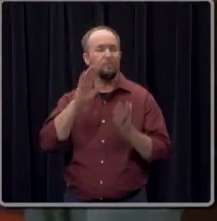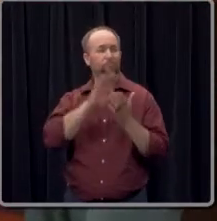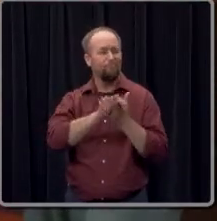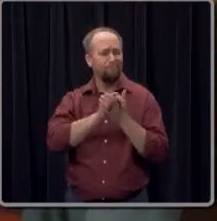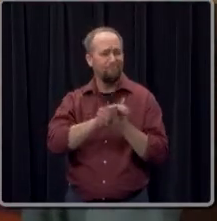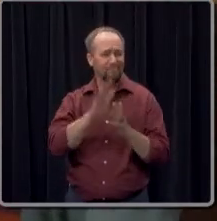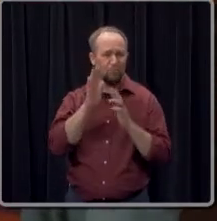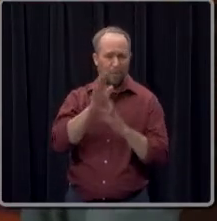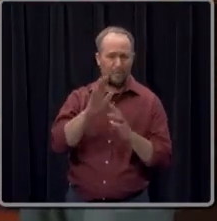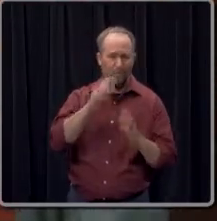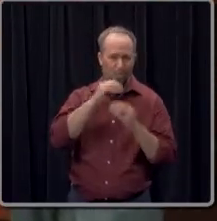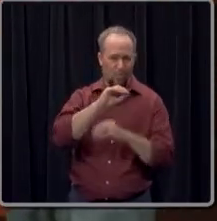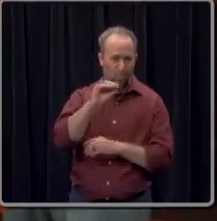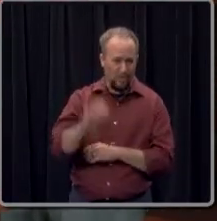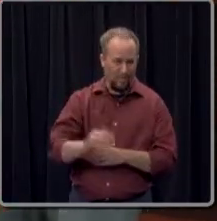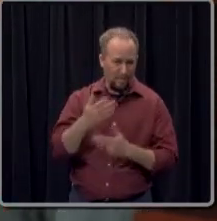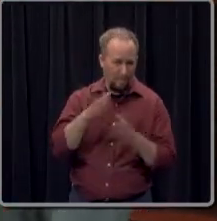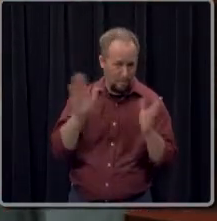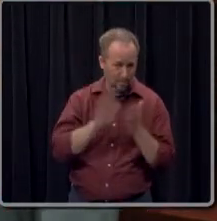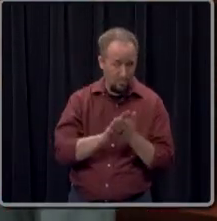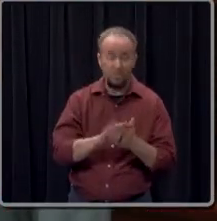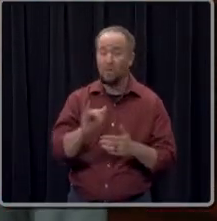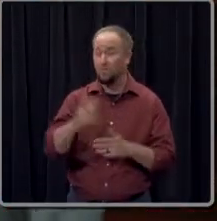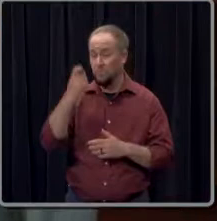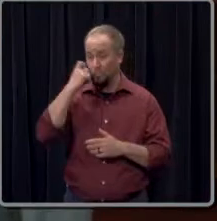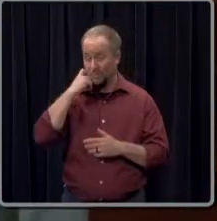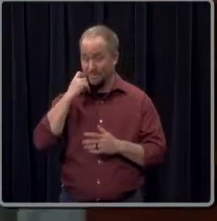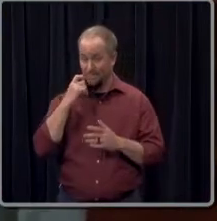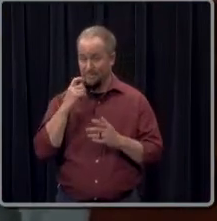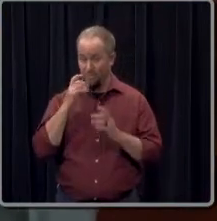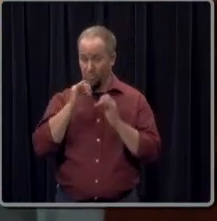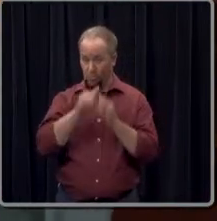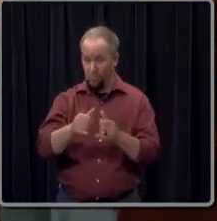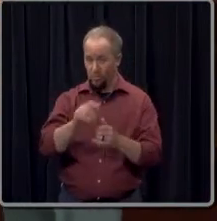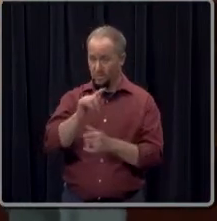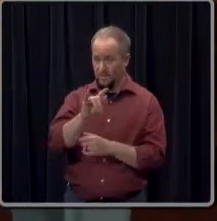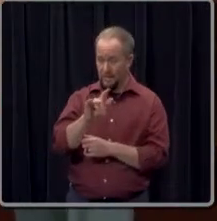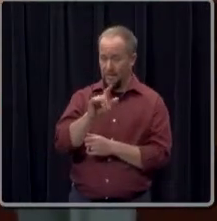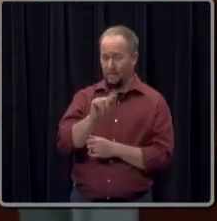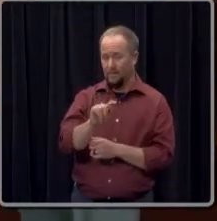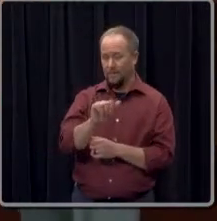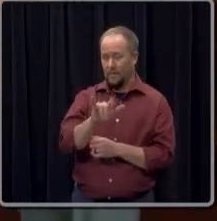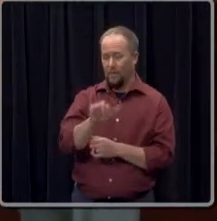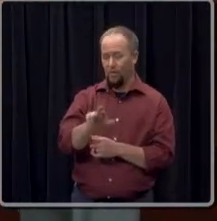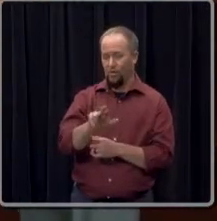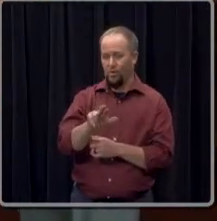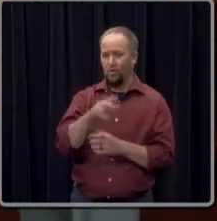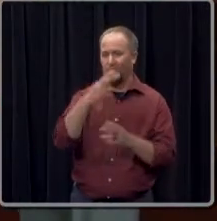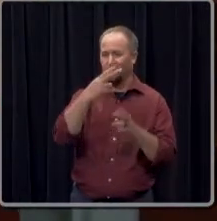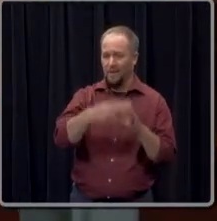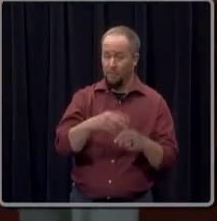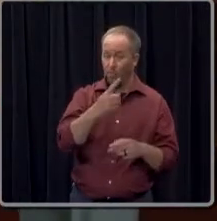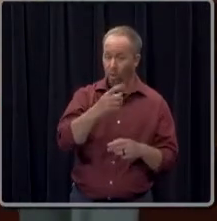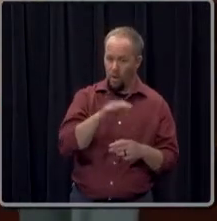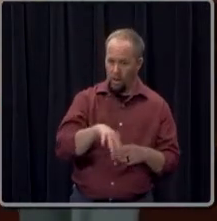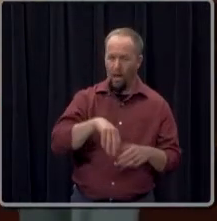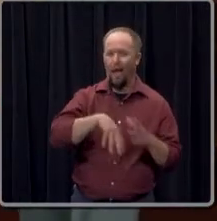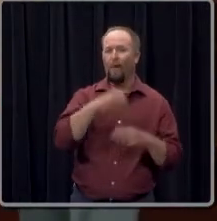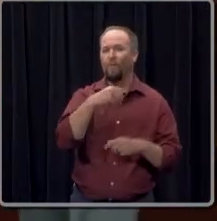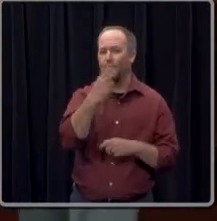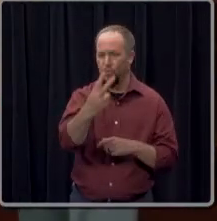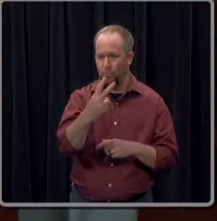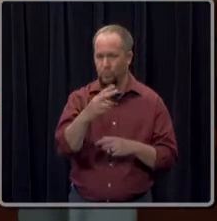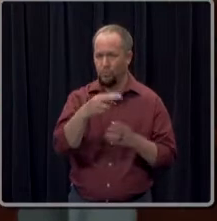are also excited to share that at the recent awards ceremony, Taylor was named as one of 2 Region 3 finalists for the